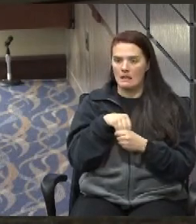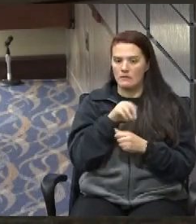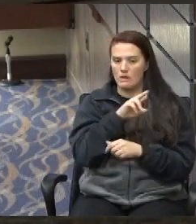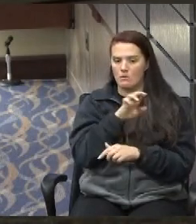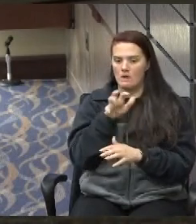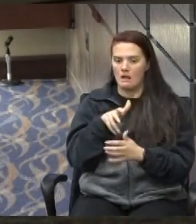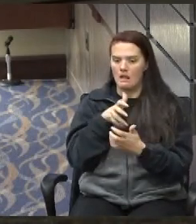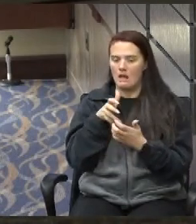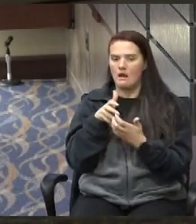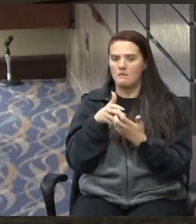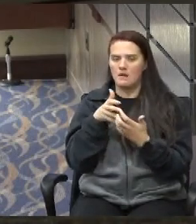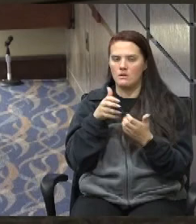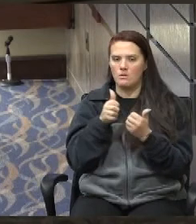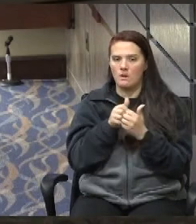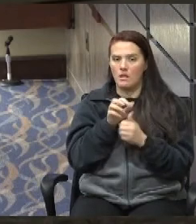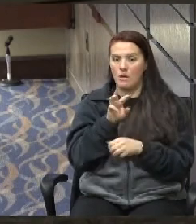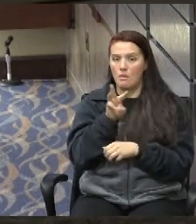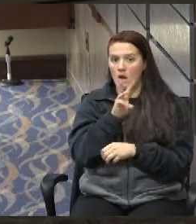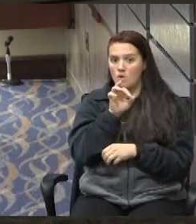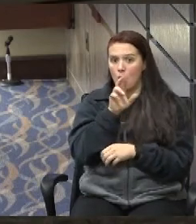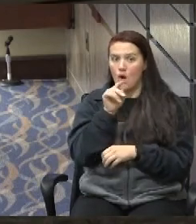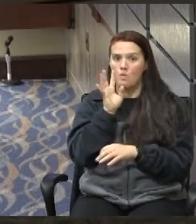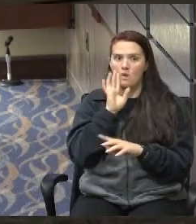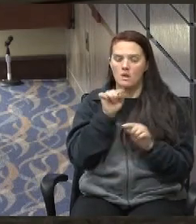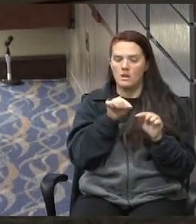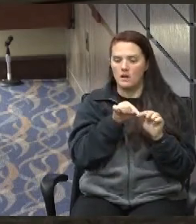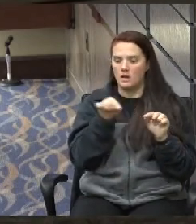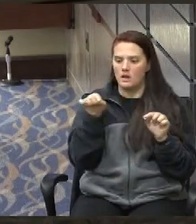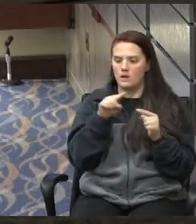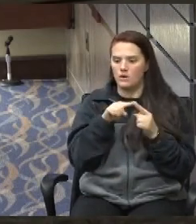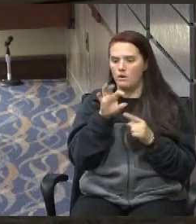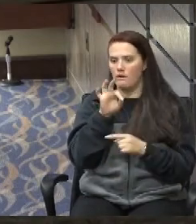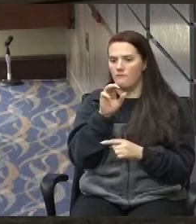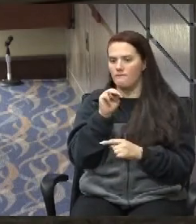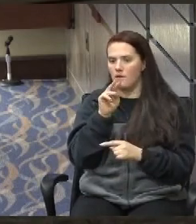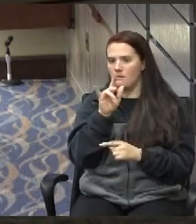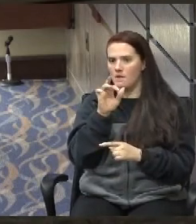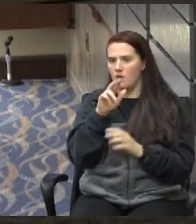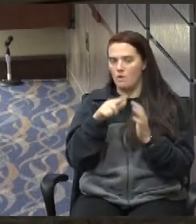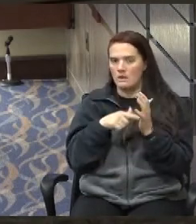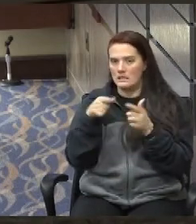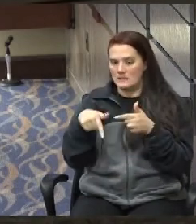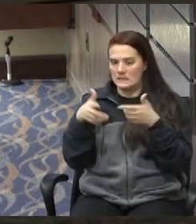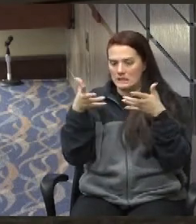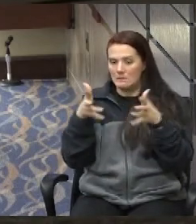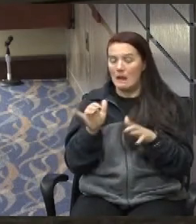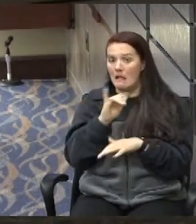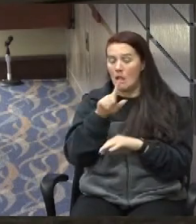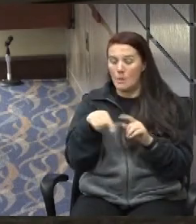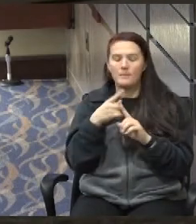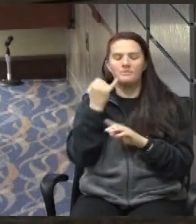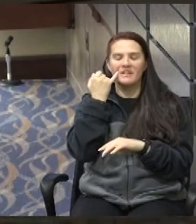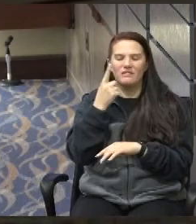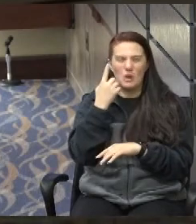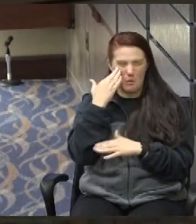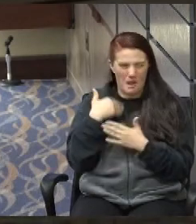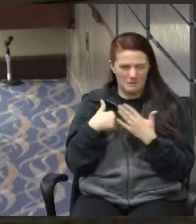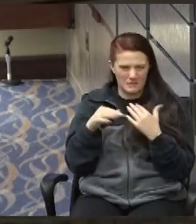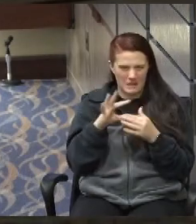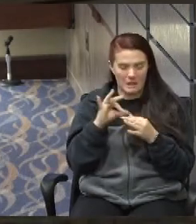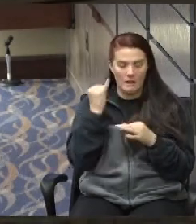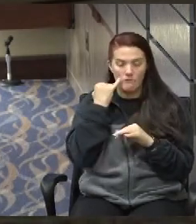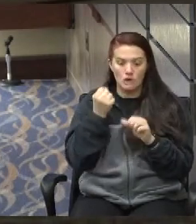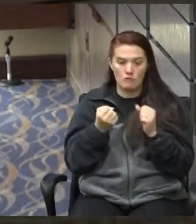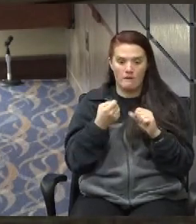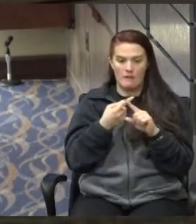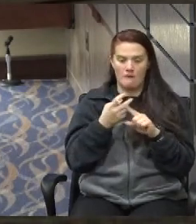West Warren, will it continue to go to Farm Miller once this is complete? Like when you know what I'm saying, if you're driving from